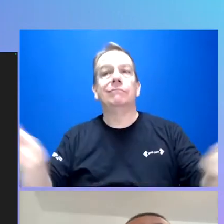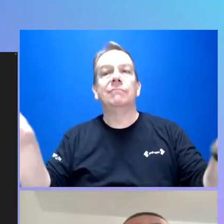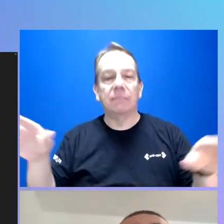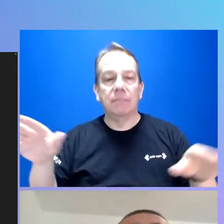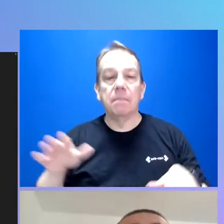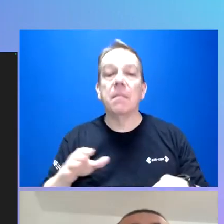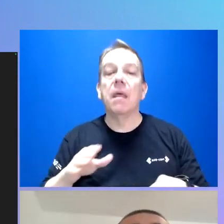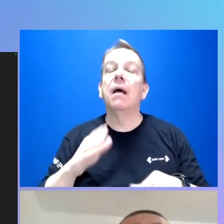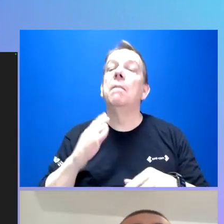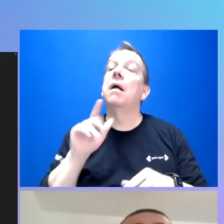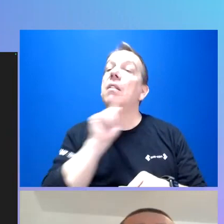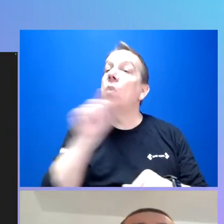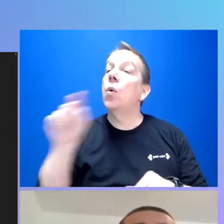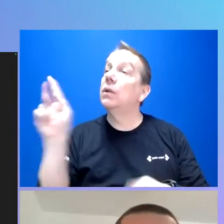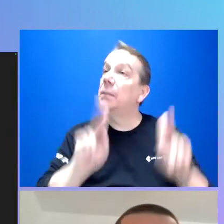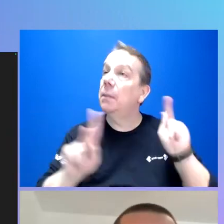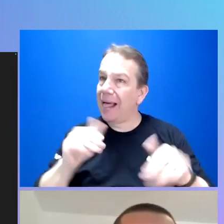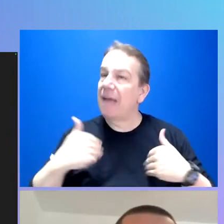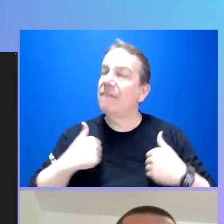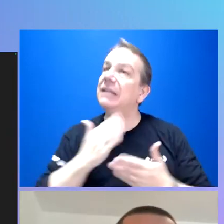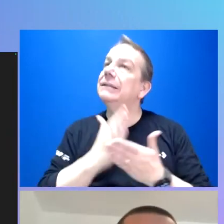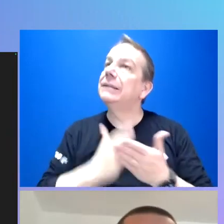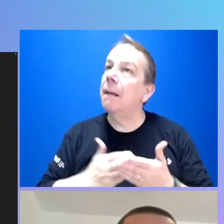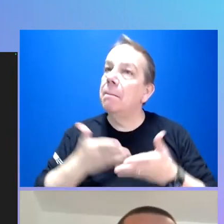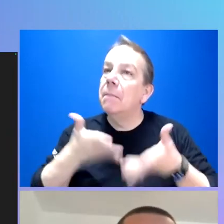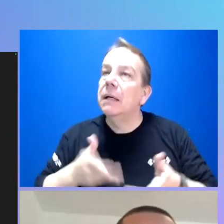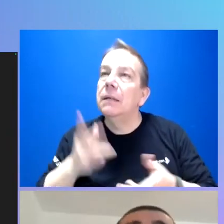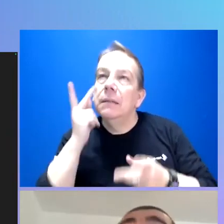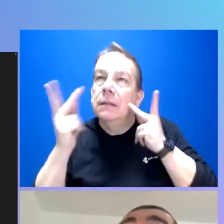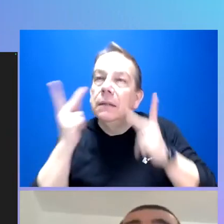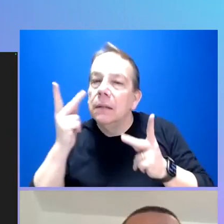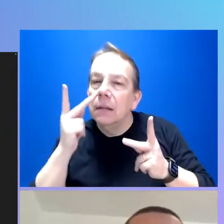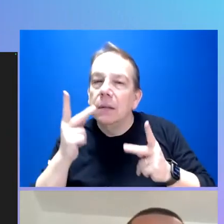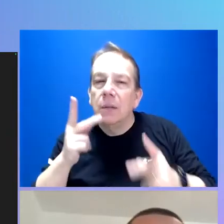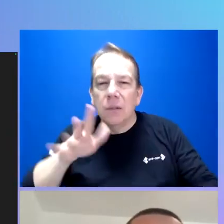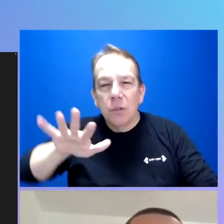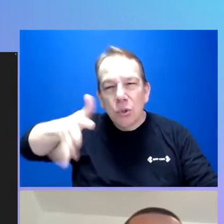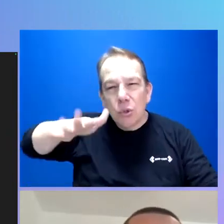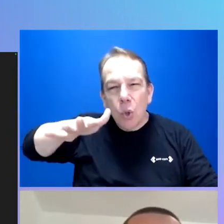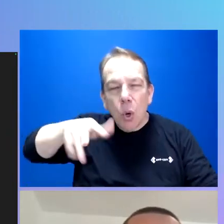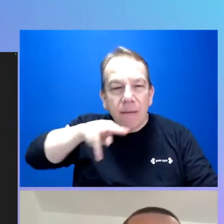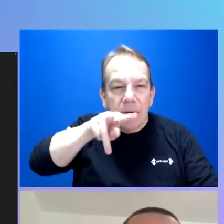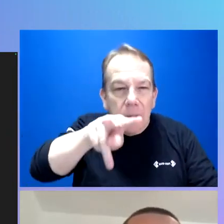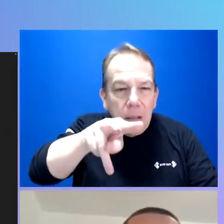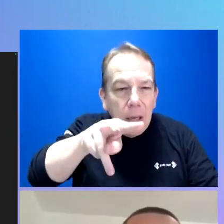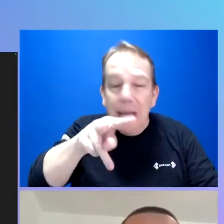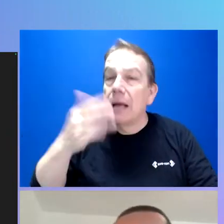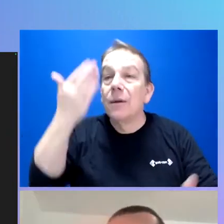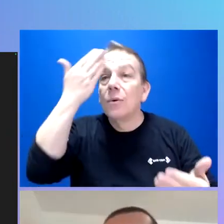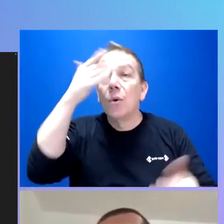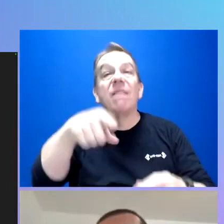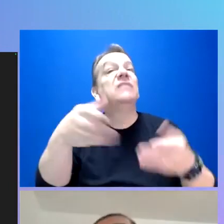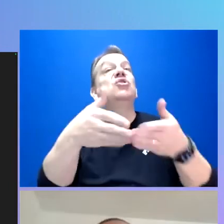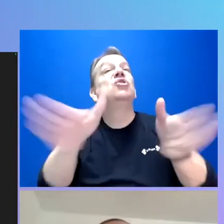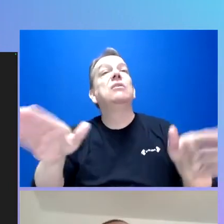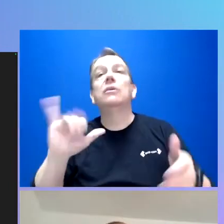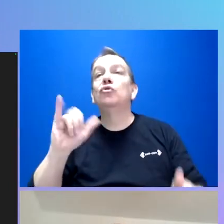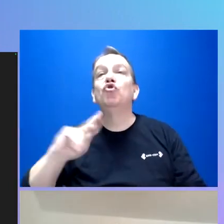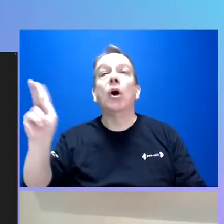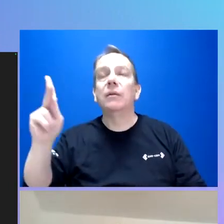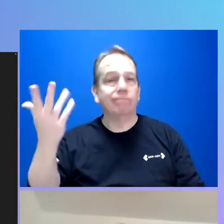partially sighted users will sort of see it, but don't know it's just generic stock. They can't make that